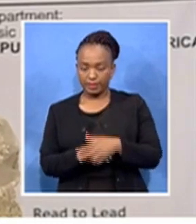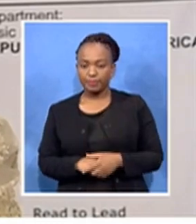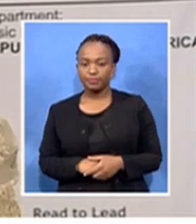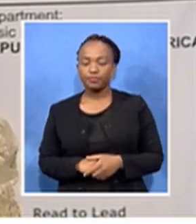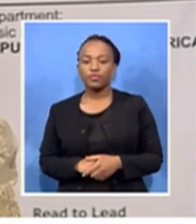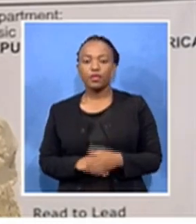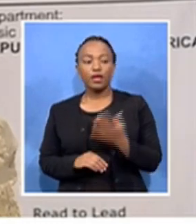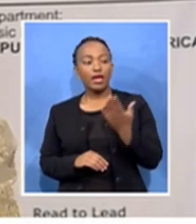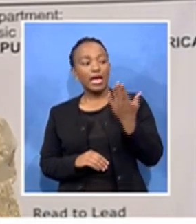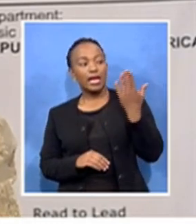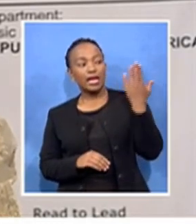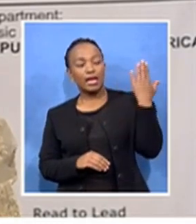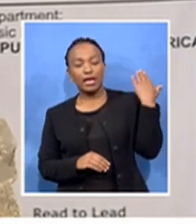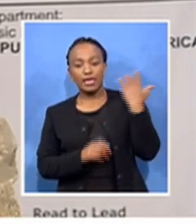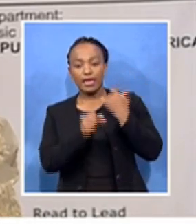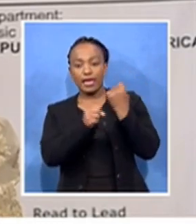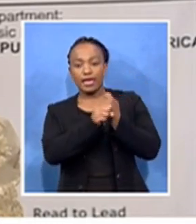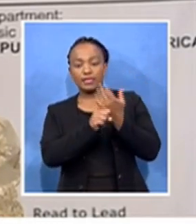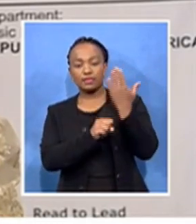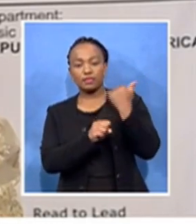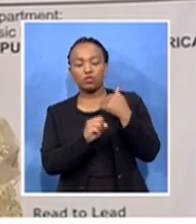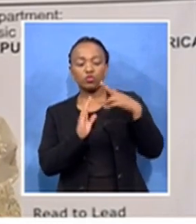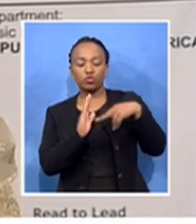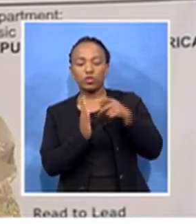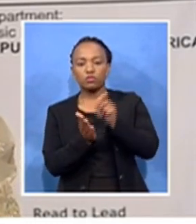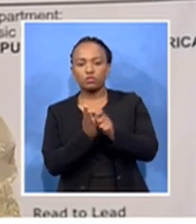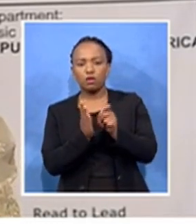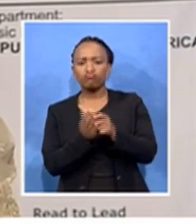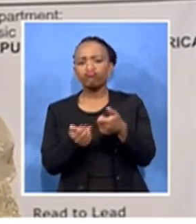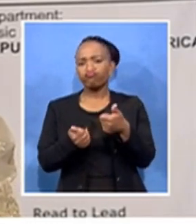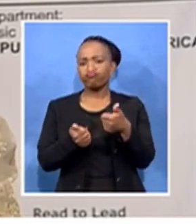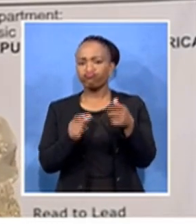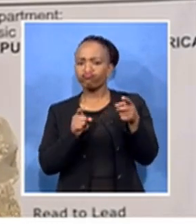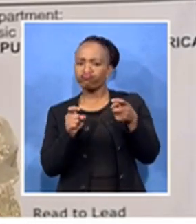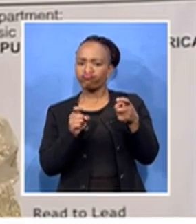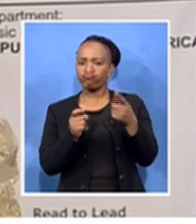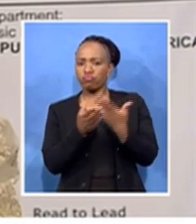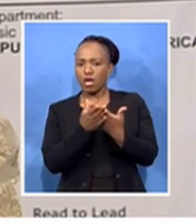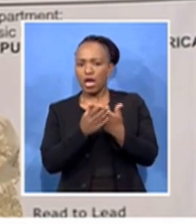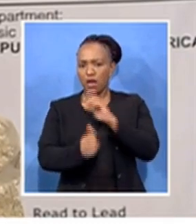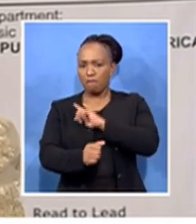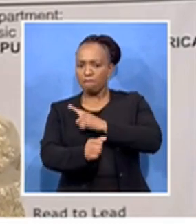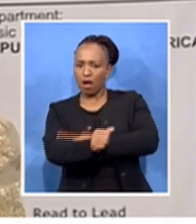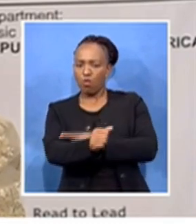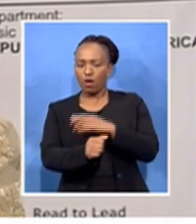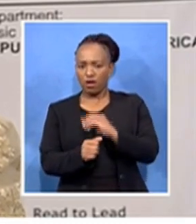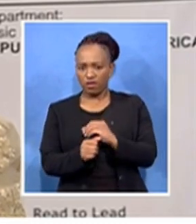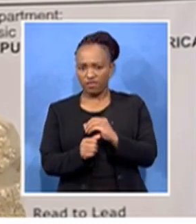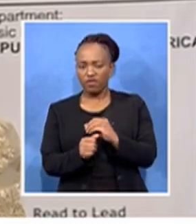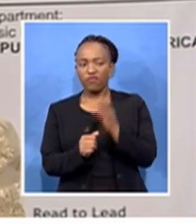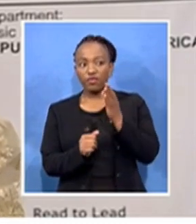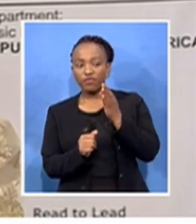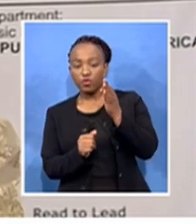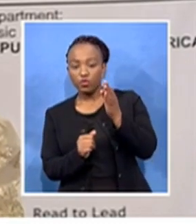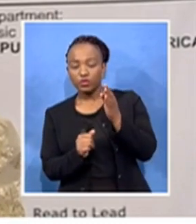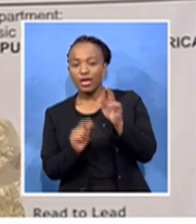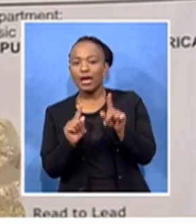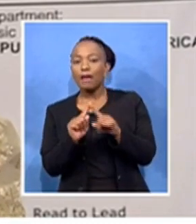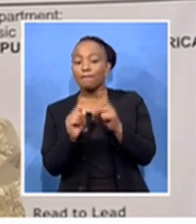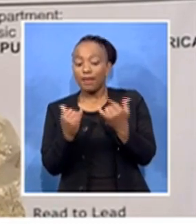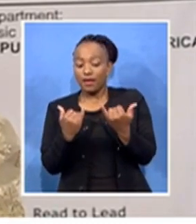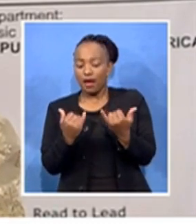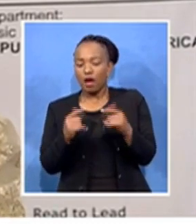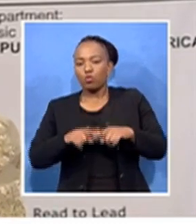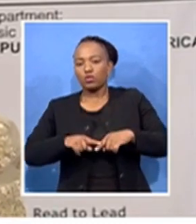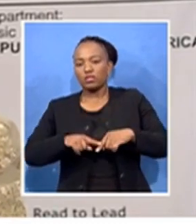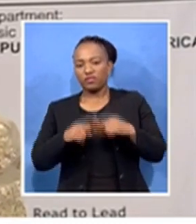a position of power and control both present and the future. But now, when our world relies on technology, people